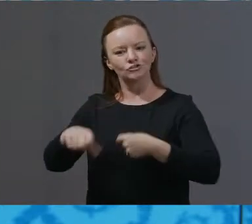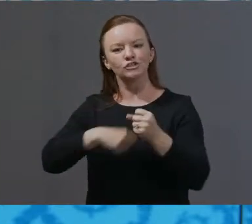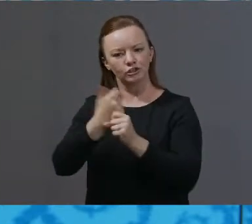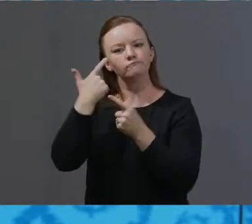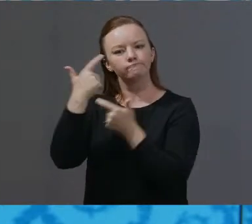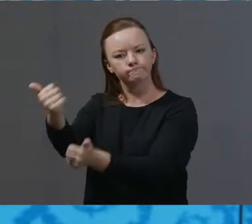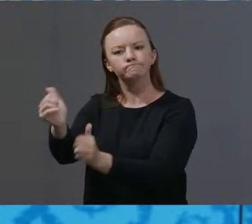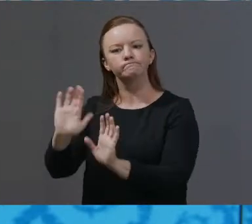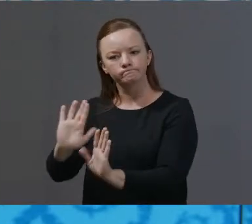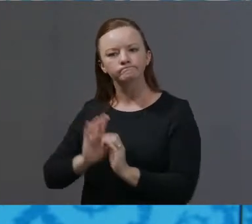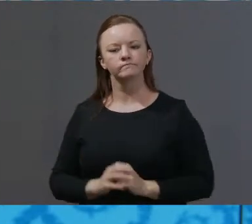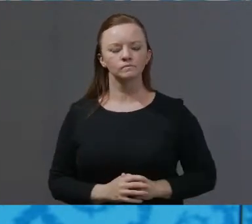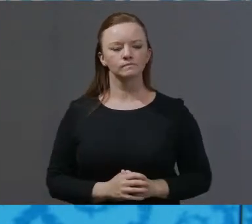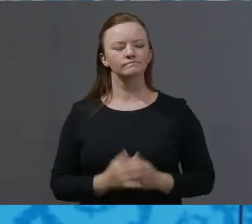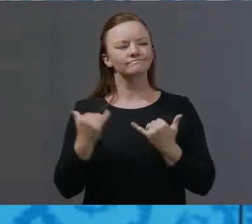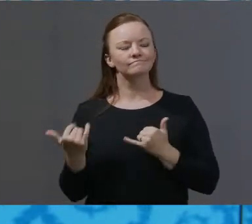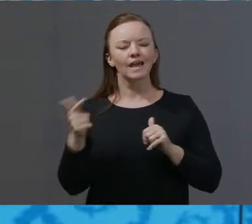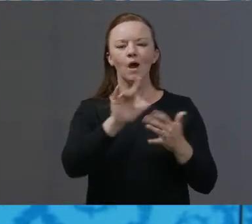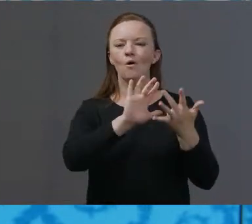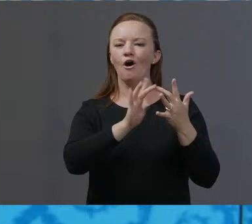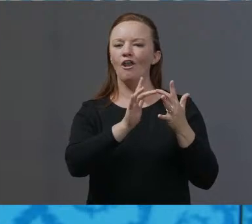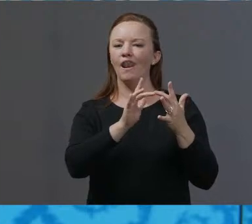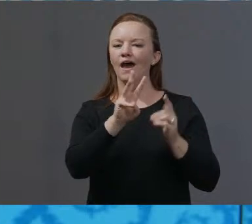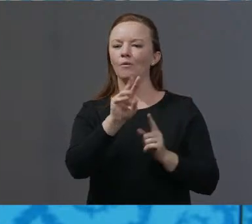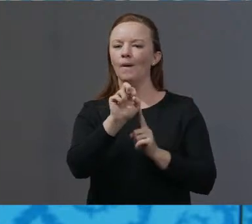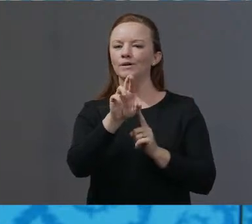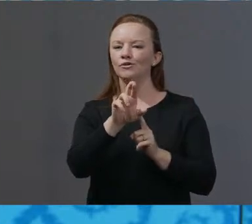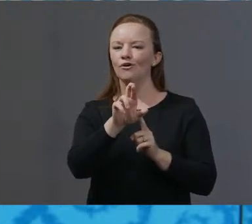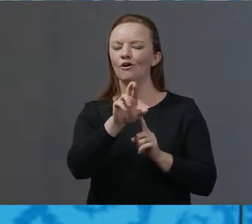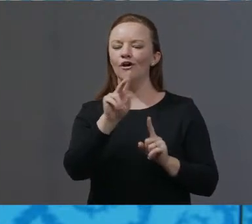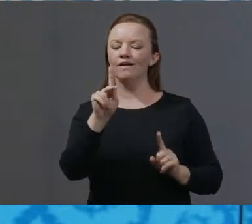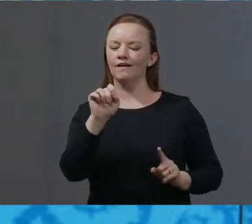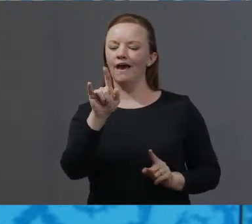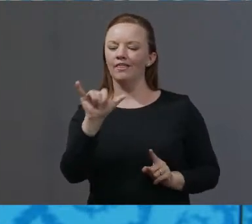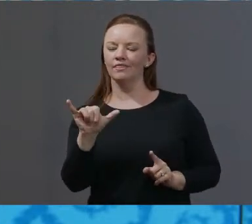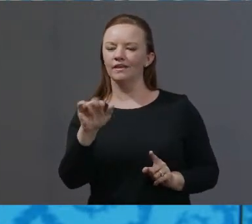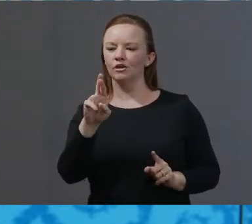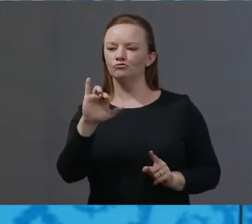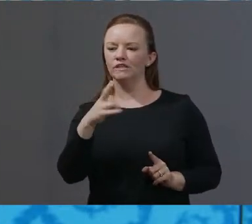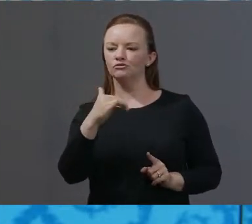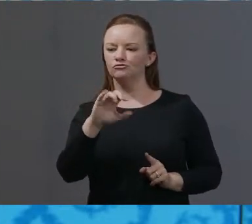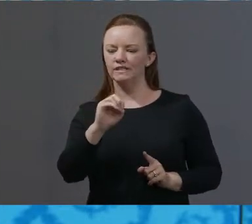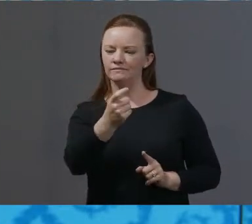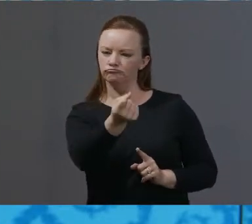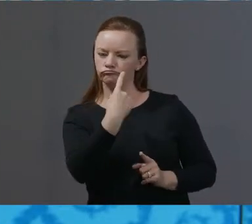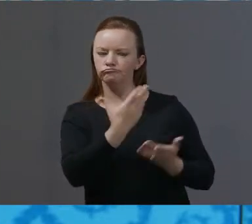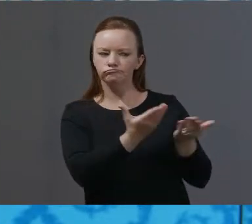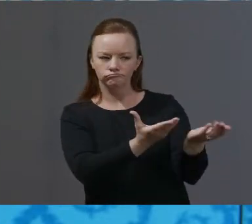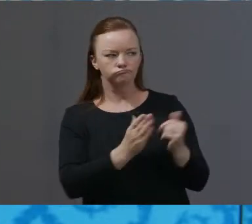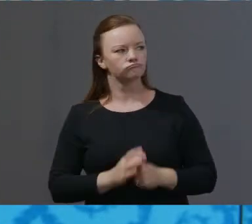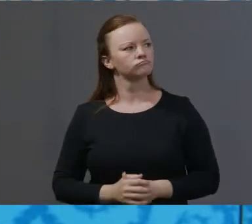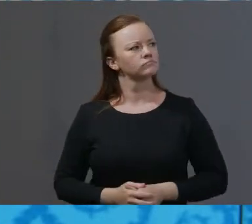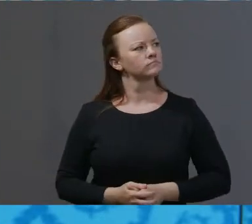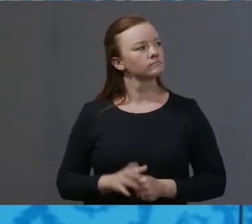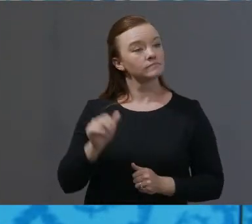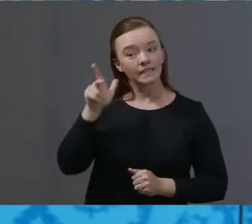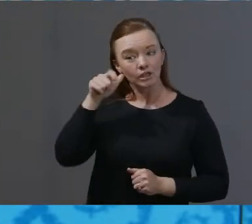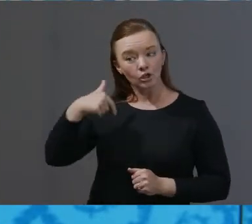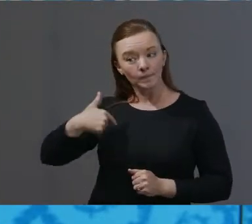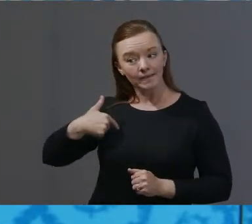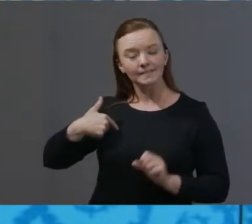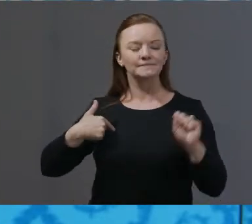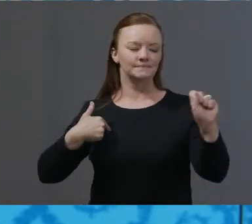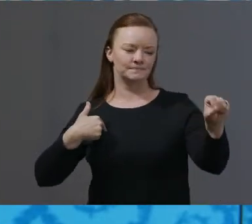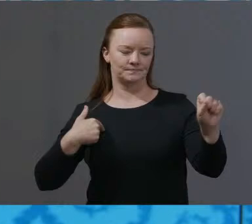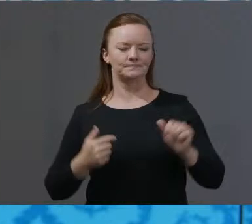and we're going to speak with Kathy Ritchie from KJZZ. Kathy, go ahead. Can you hear me okay?